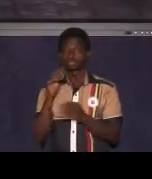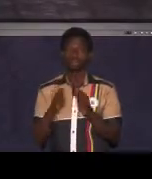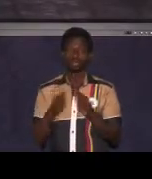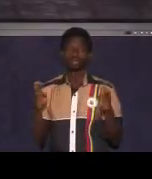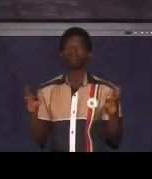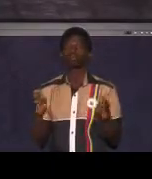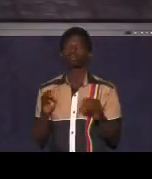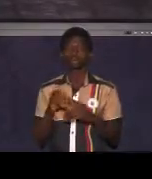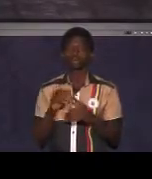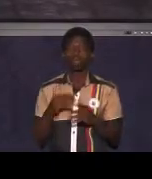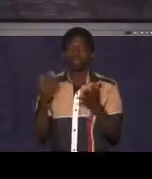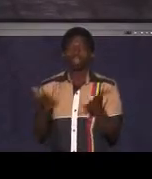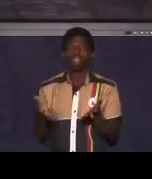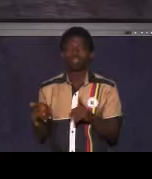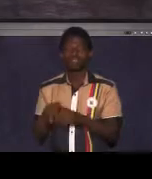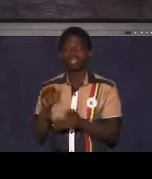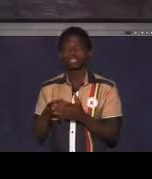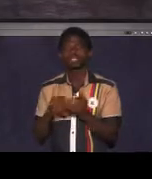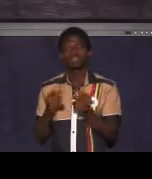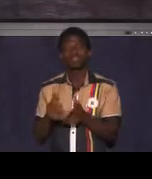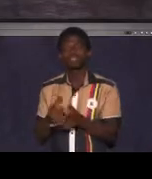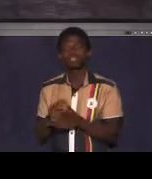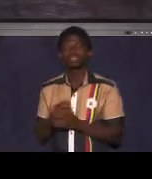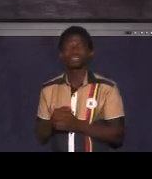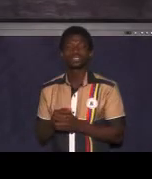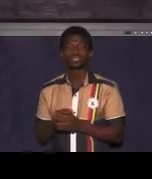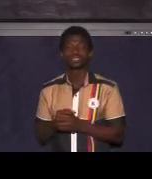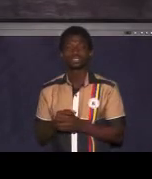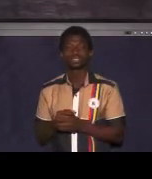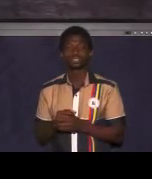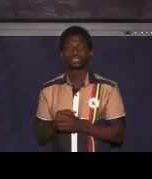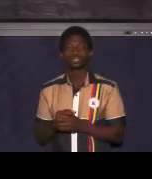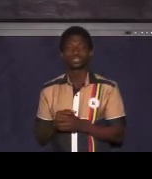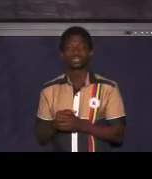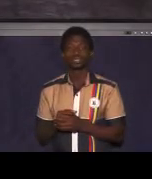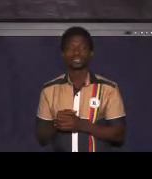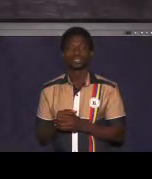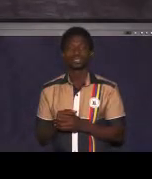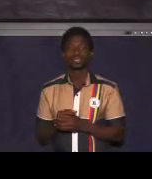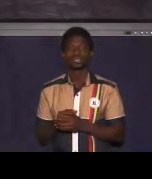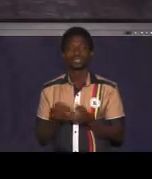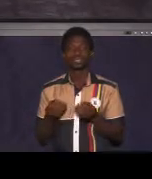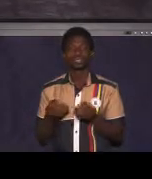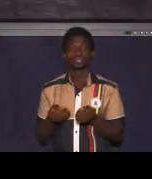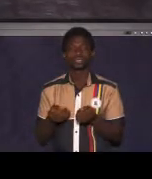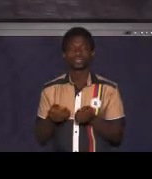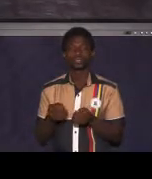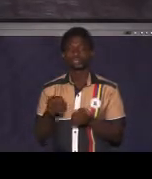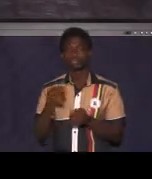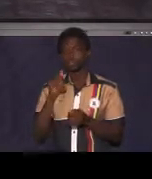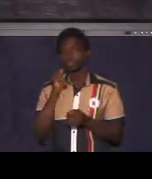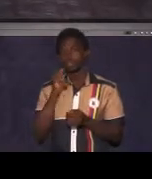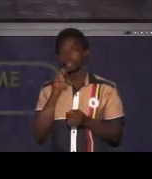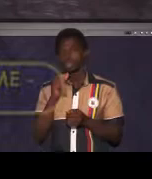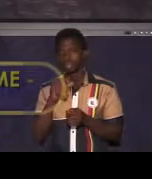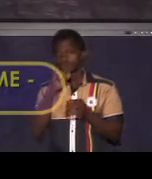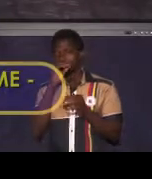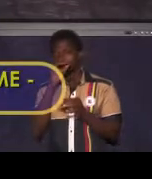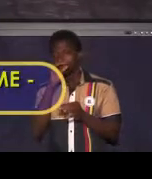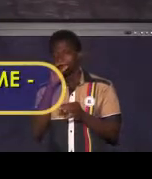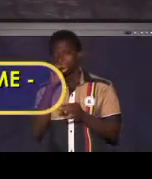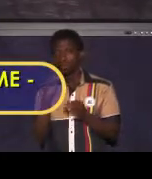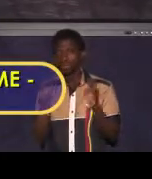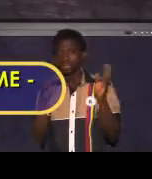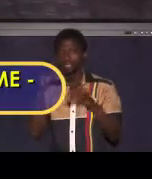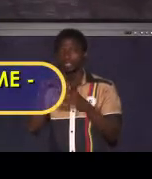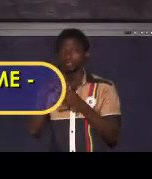as big or heavy like this, but immediately the little guy air blows the air into